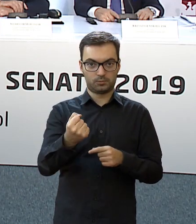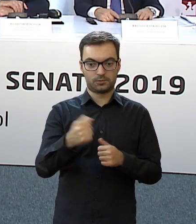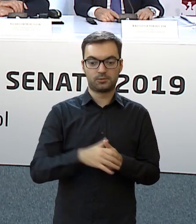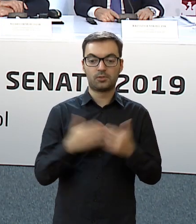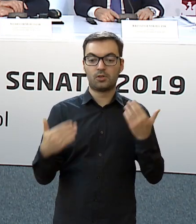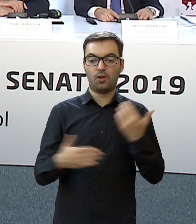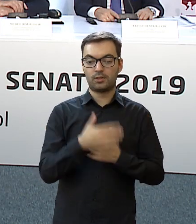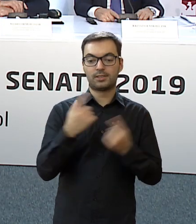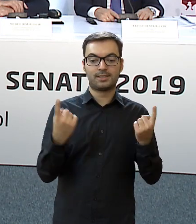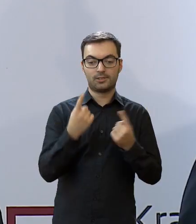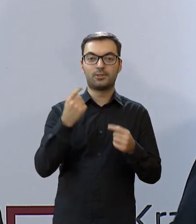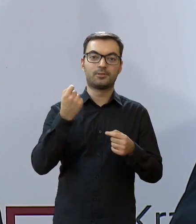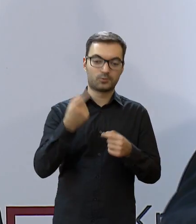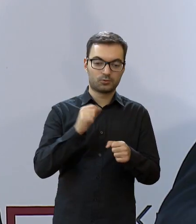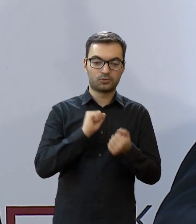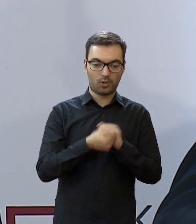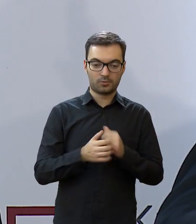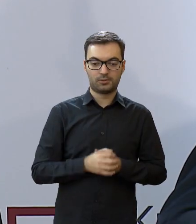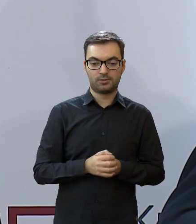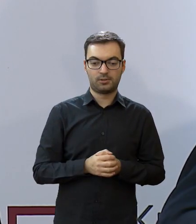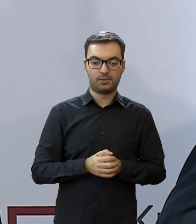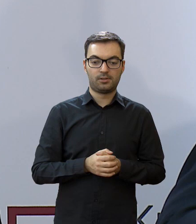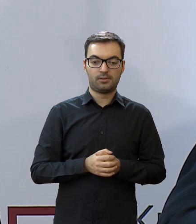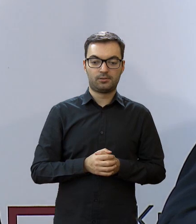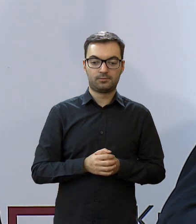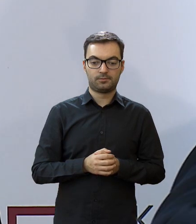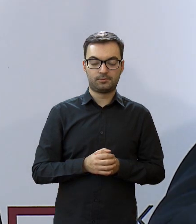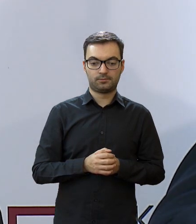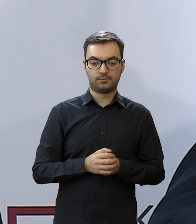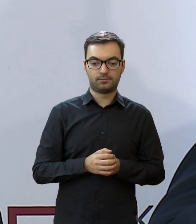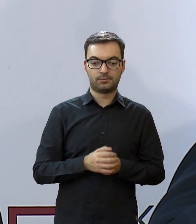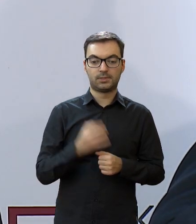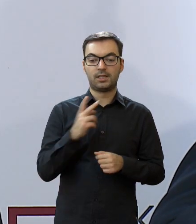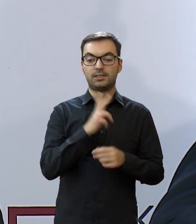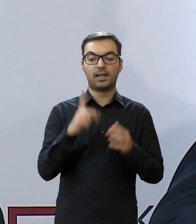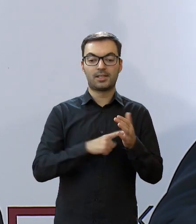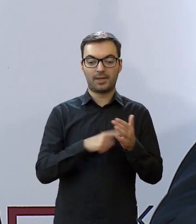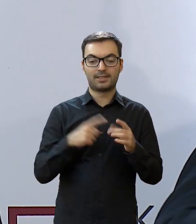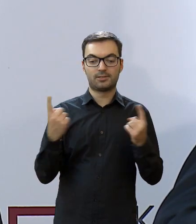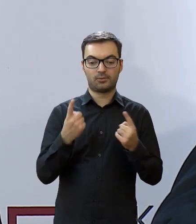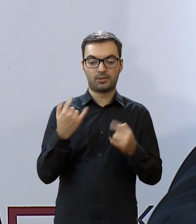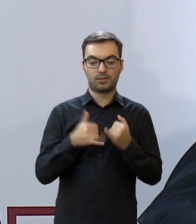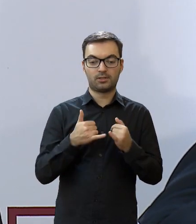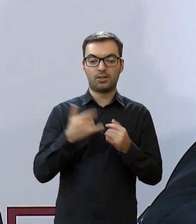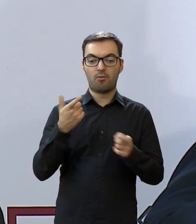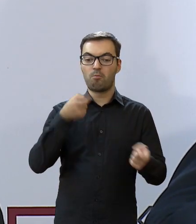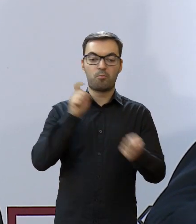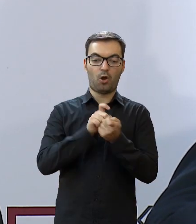the voter noticed it. Every time, whenever a